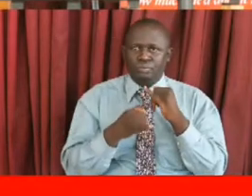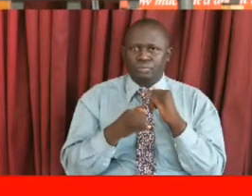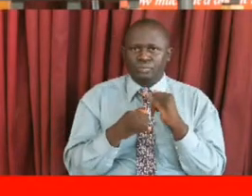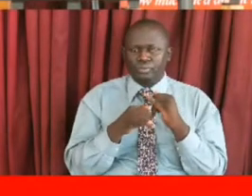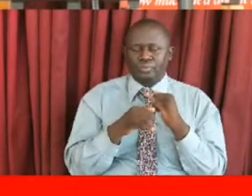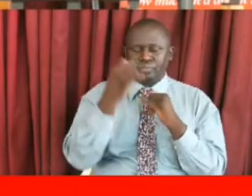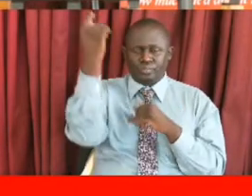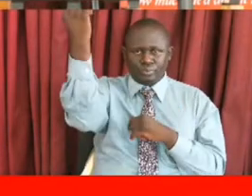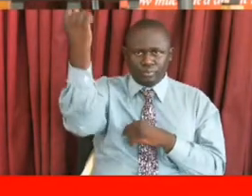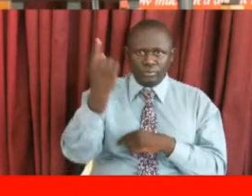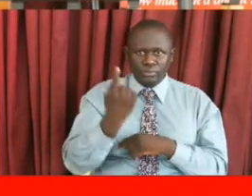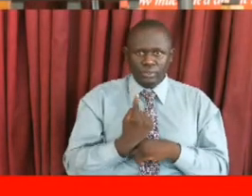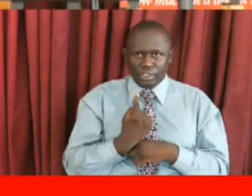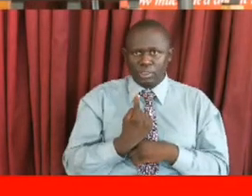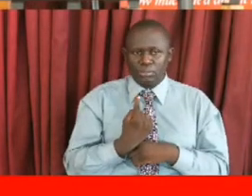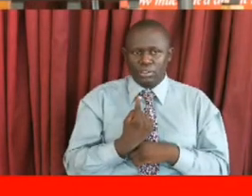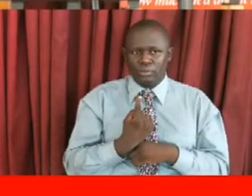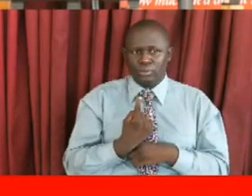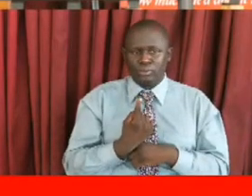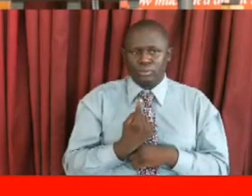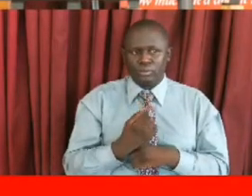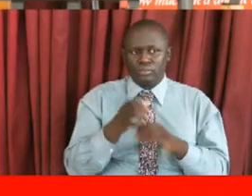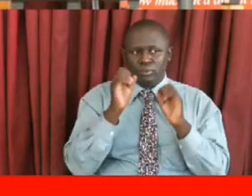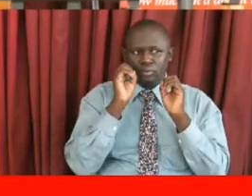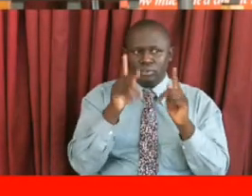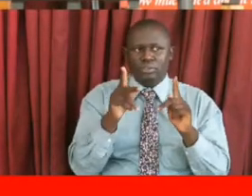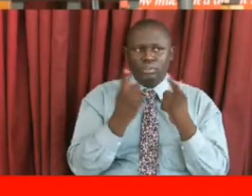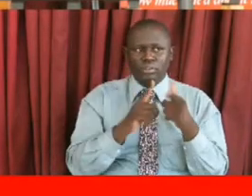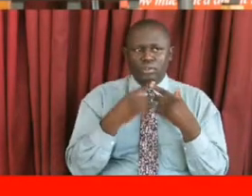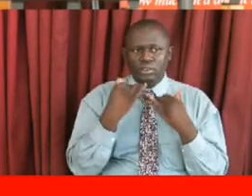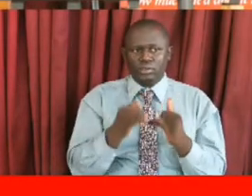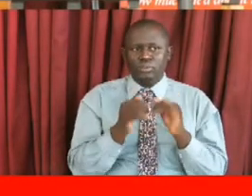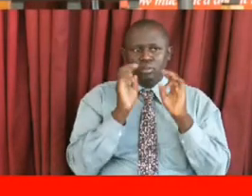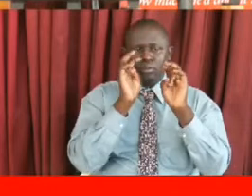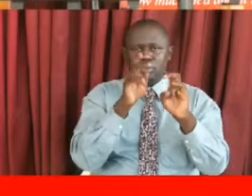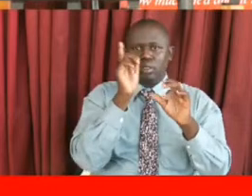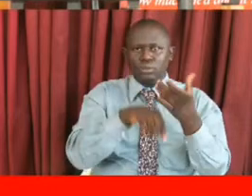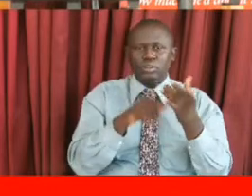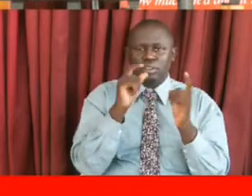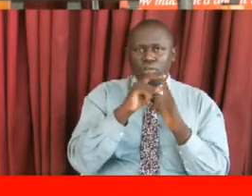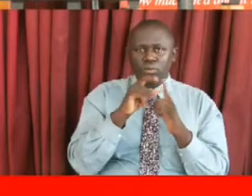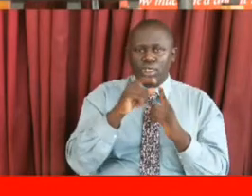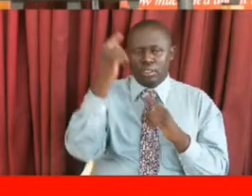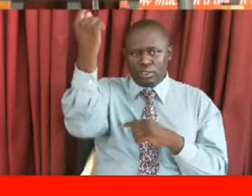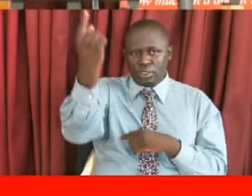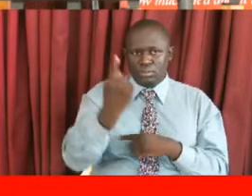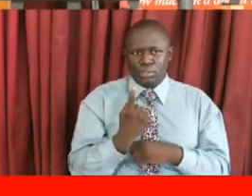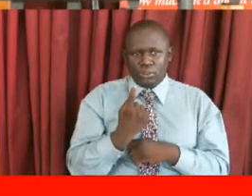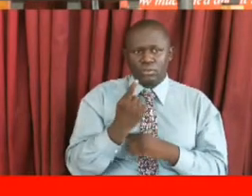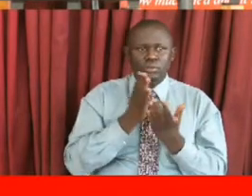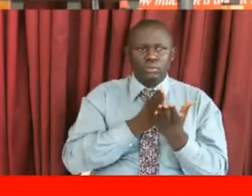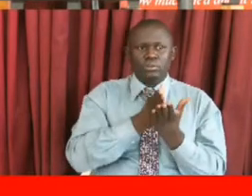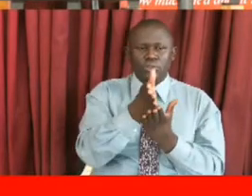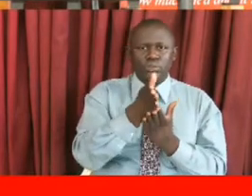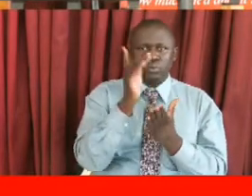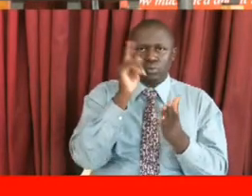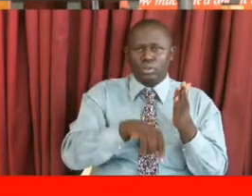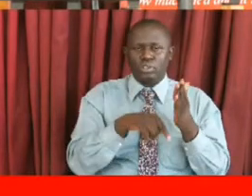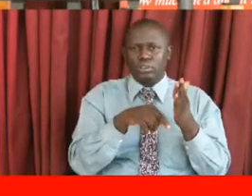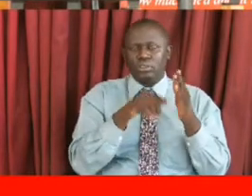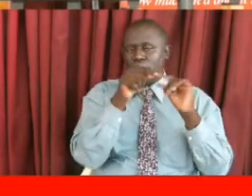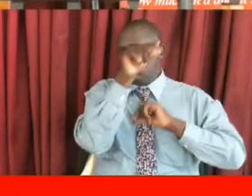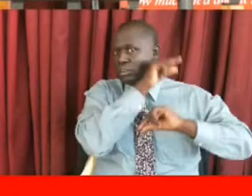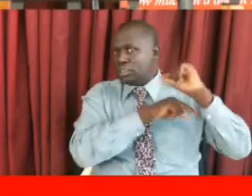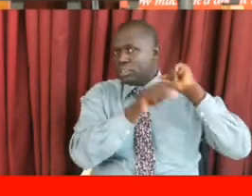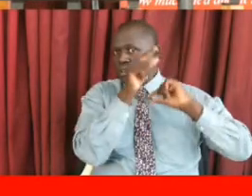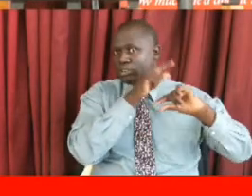calm down okay not the word calm down through the Lutheran age